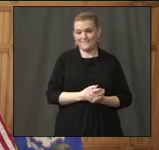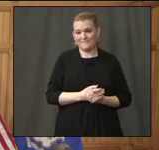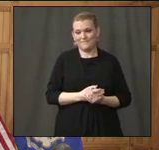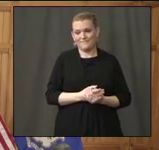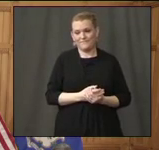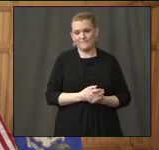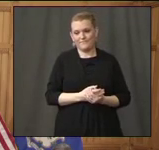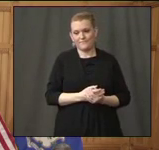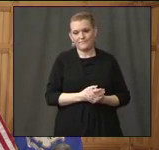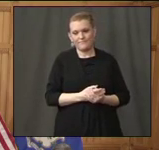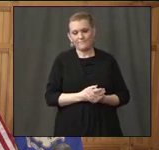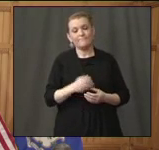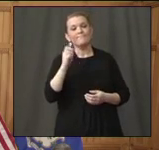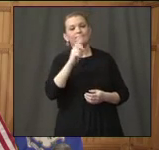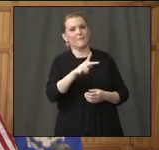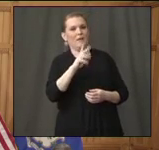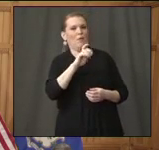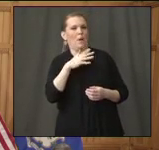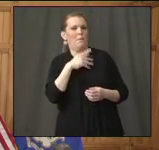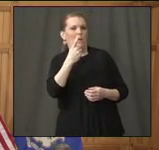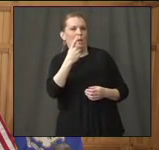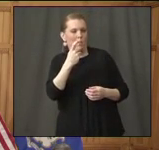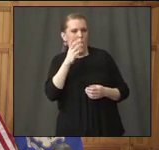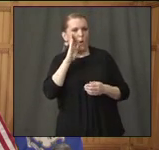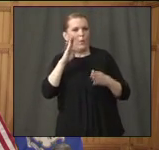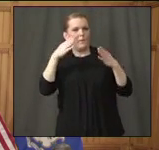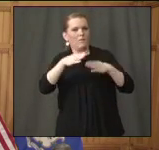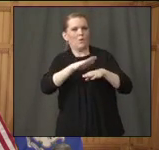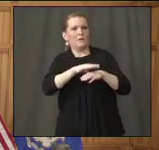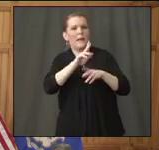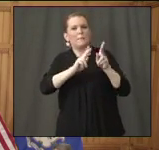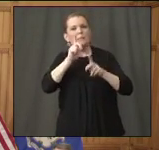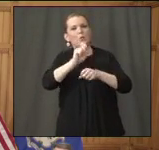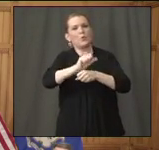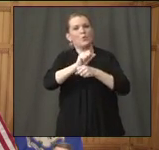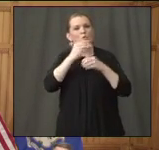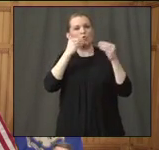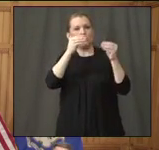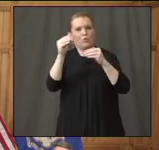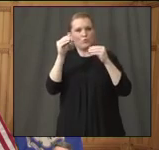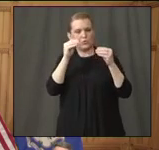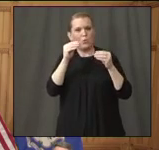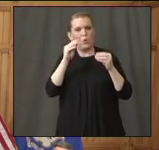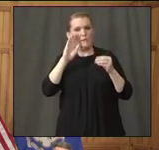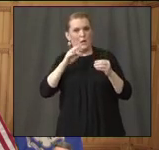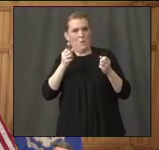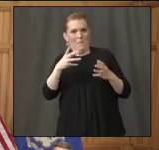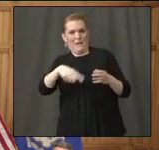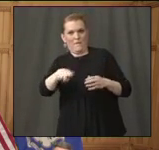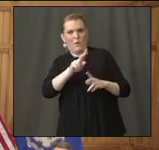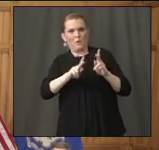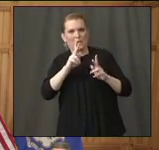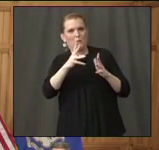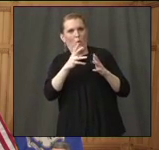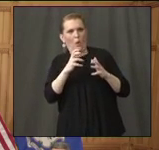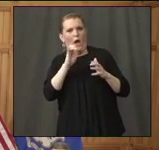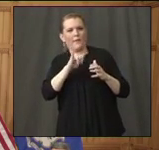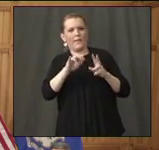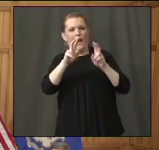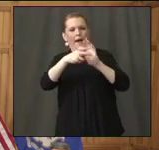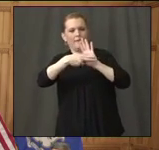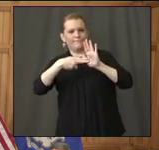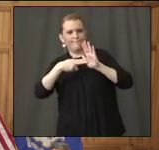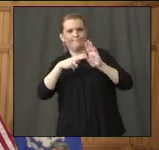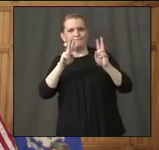Well, my one other question would be about grocery workers in the state seeking the frontline workers designation. That's a designation that could get them access to things like